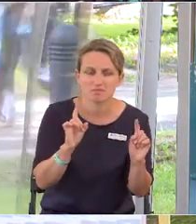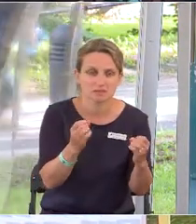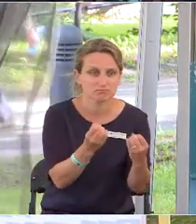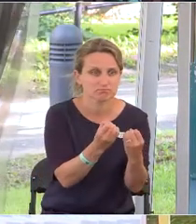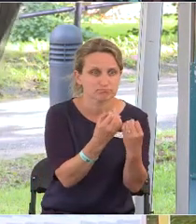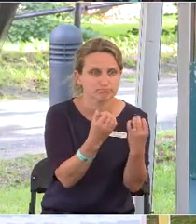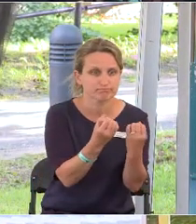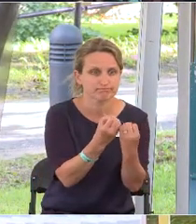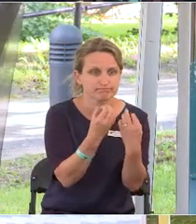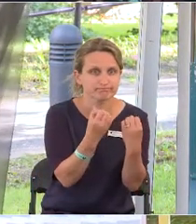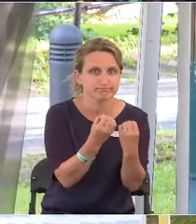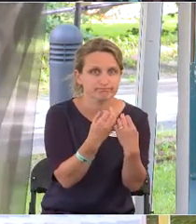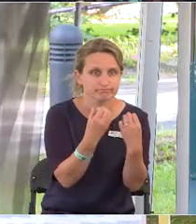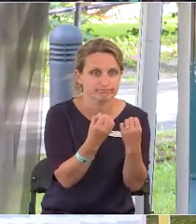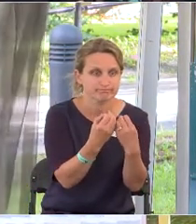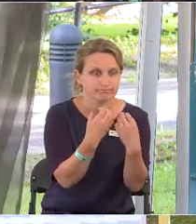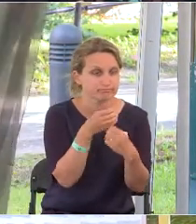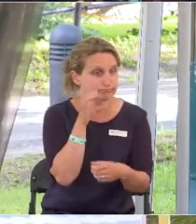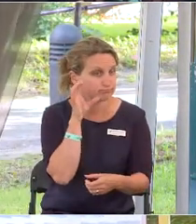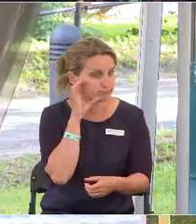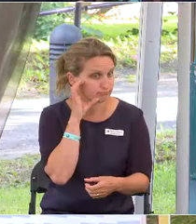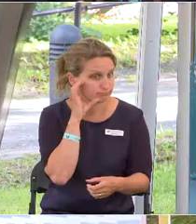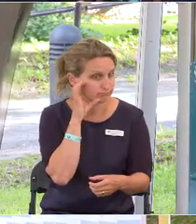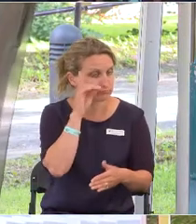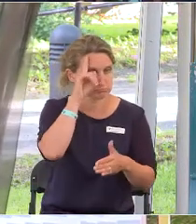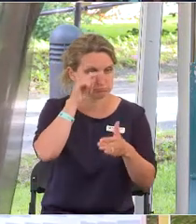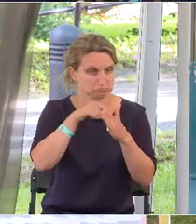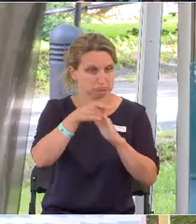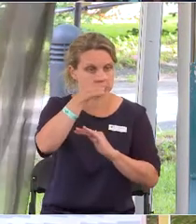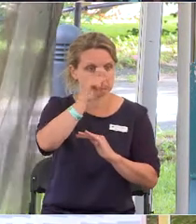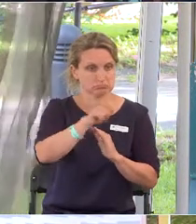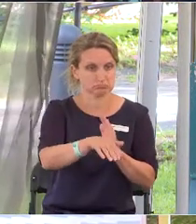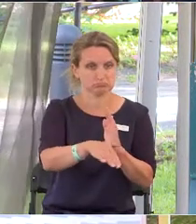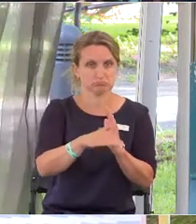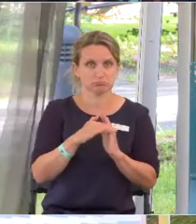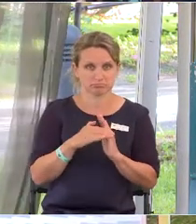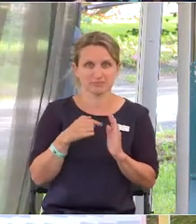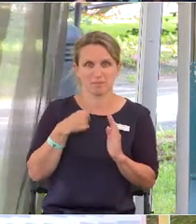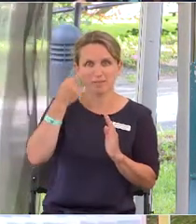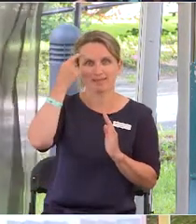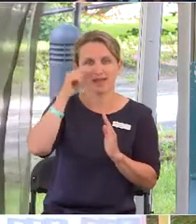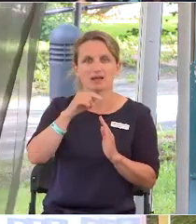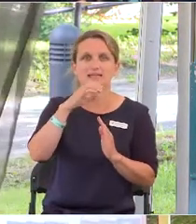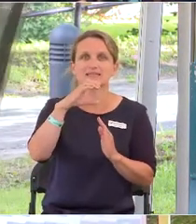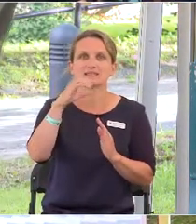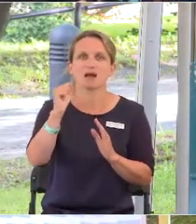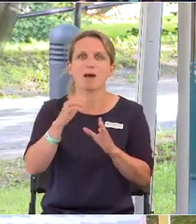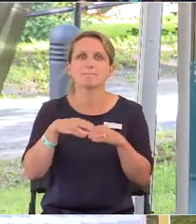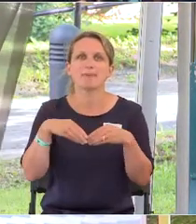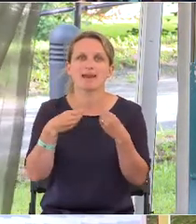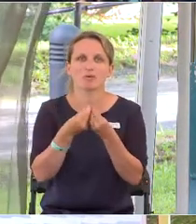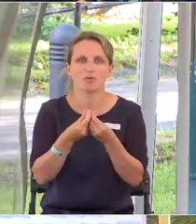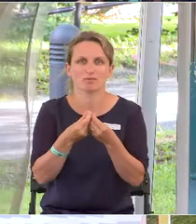to support them. At least, I know that system is better than my own friends, so the has been